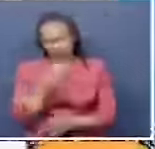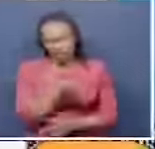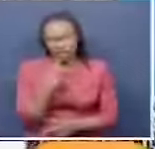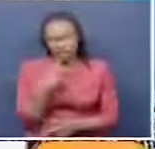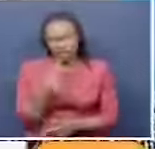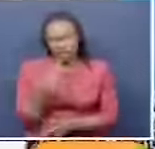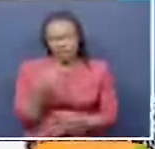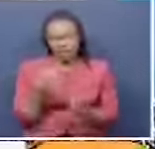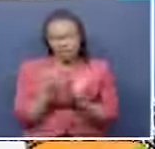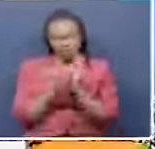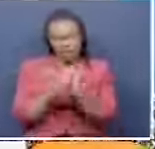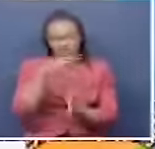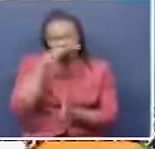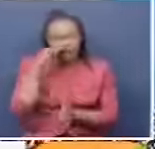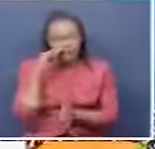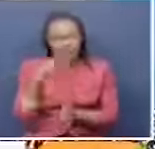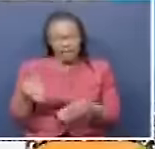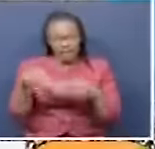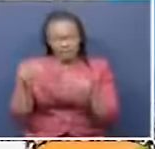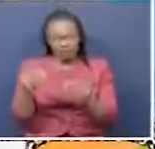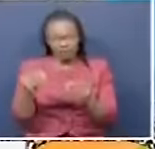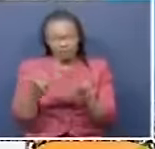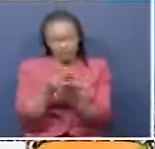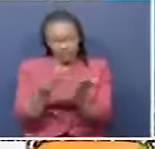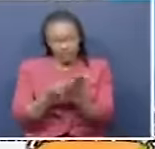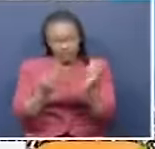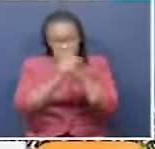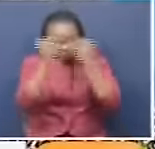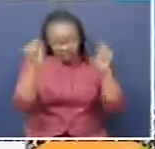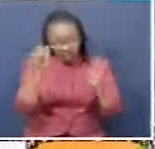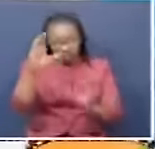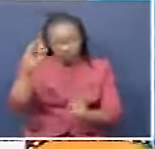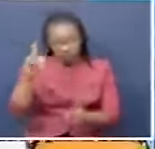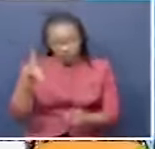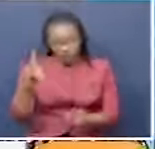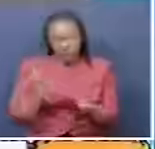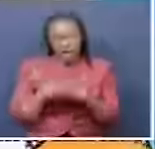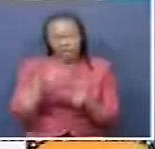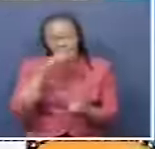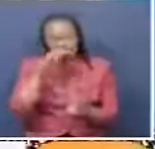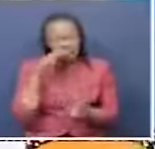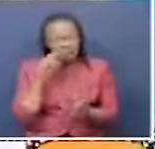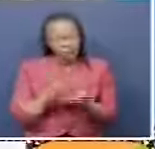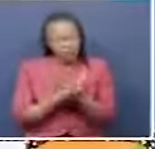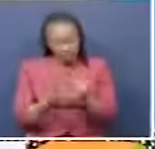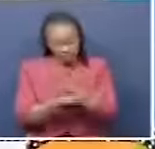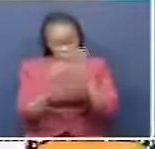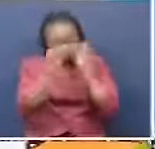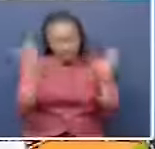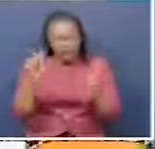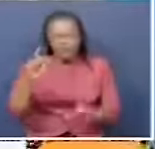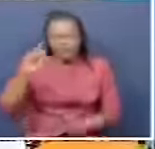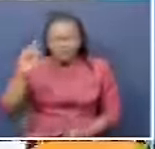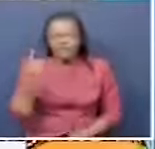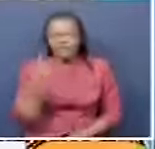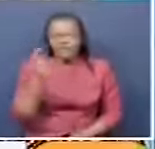if Musalia was given the presidential ticket for CORD, and then Kalonzo was given an animate, the first thing you have to convince Kalonzo is,